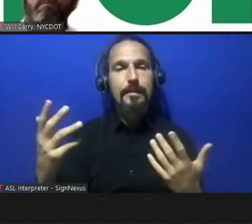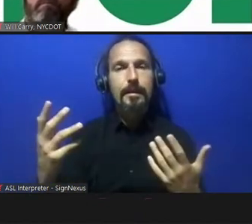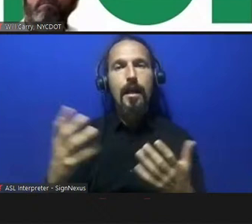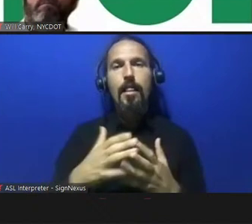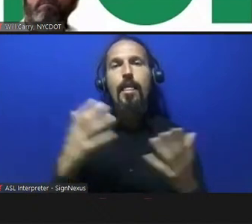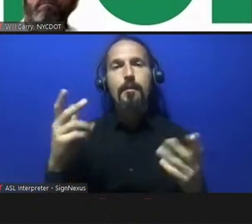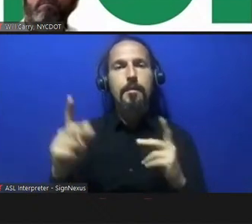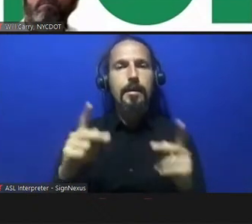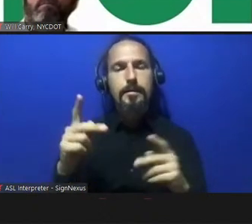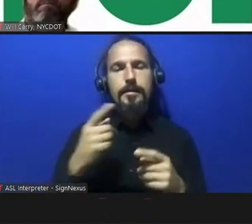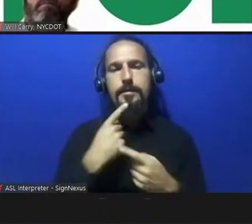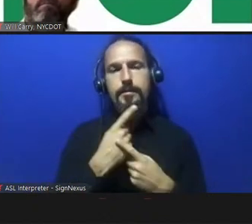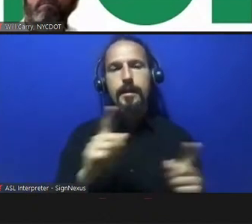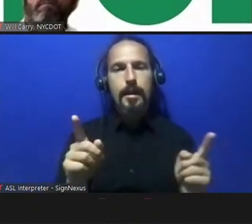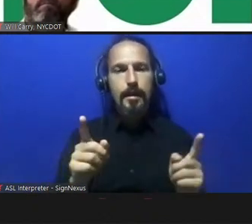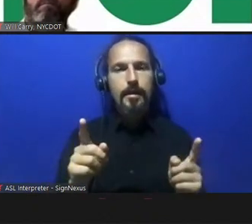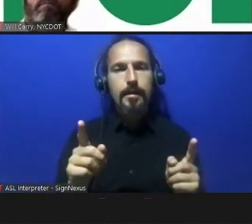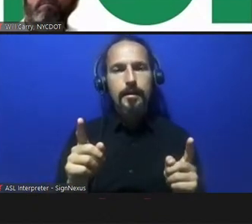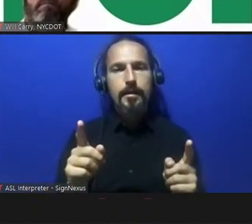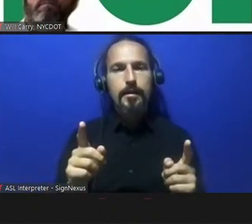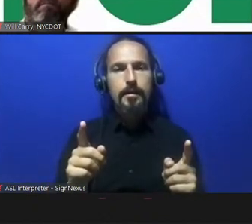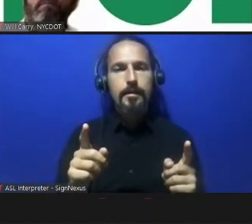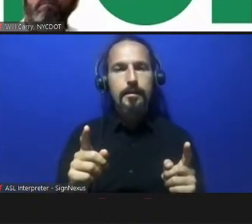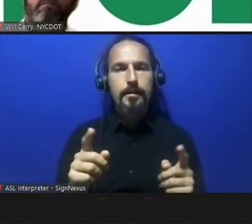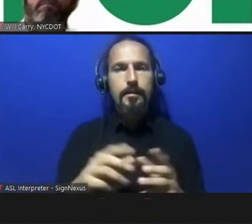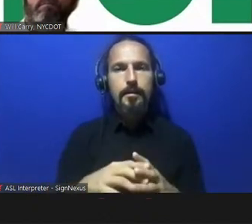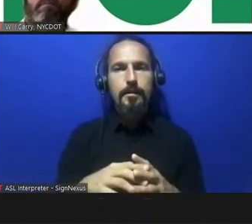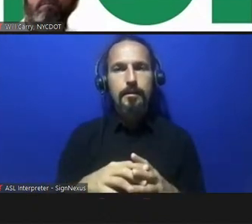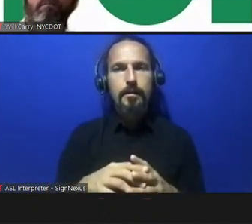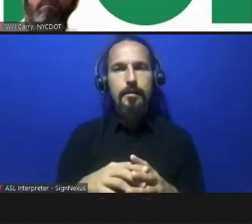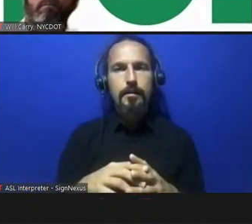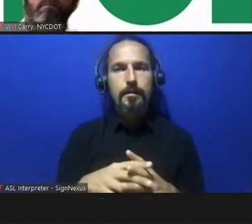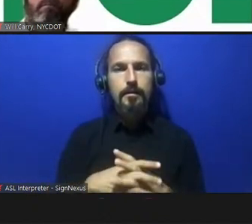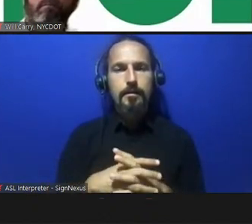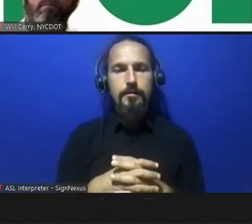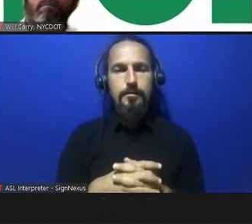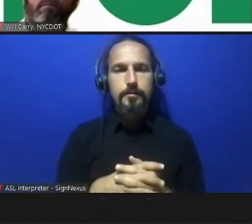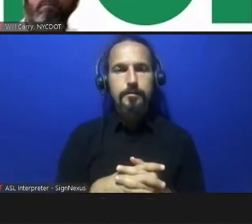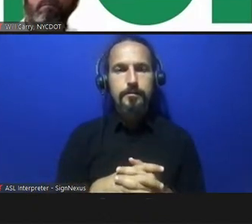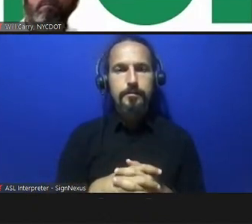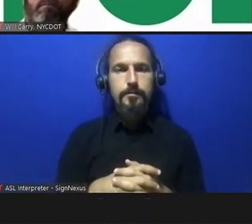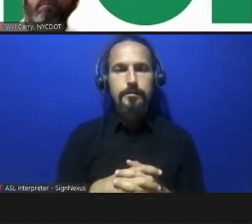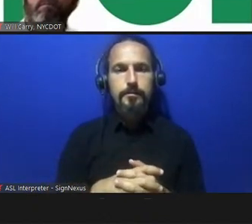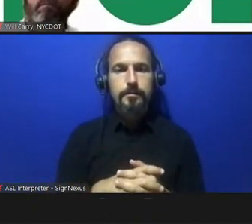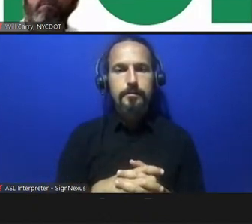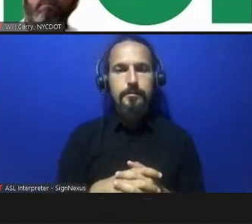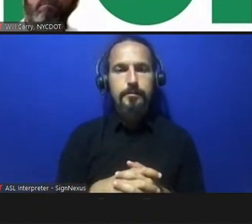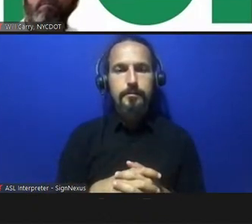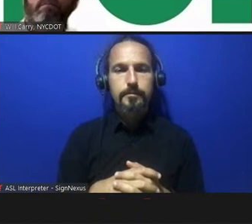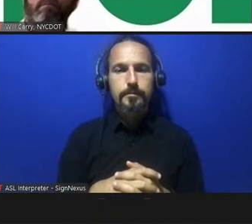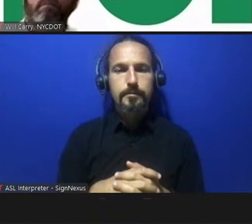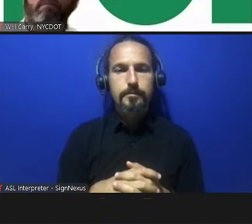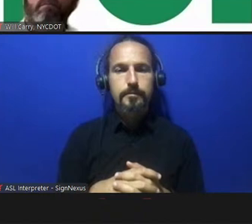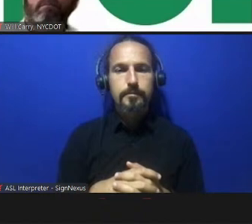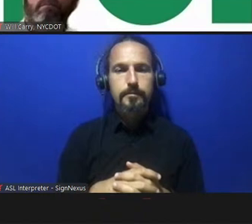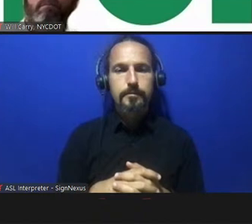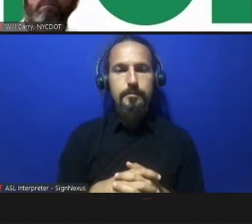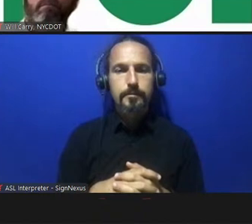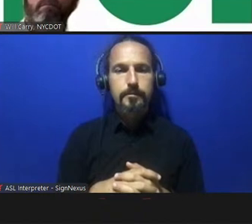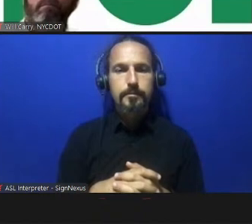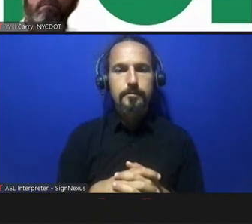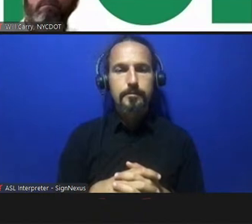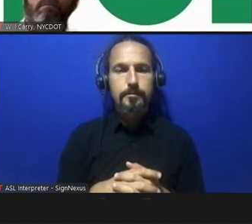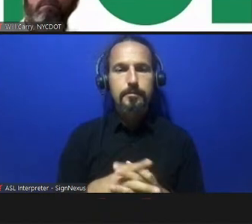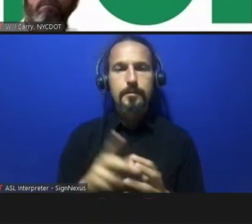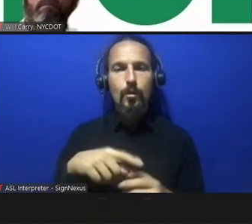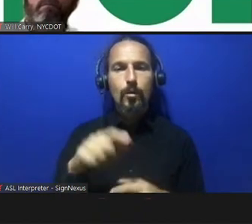people have mentioned before um just things that really we